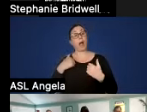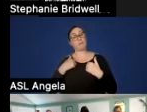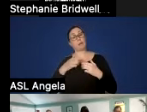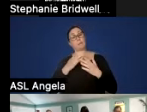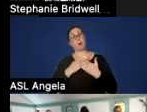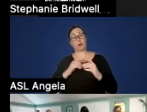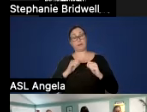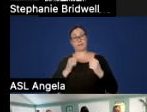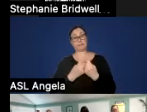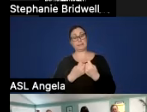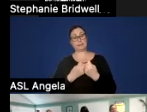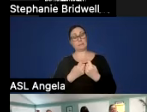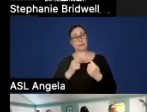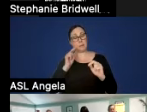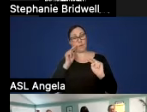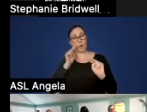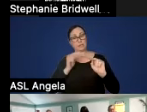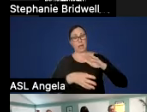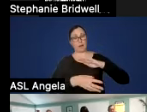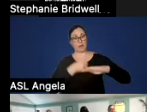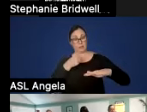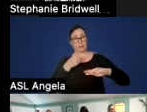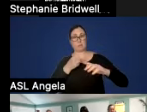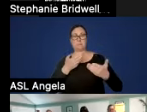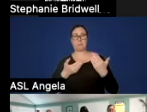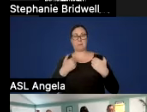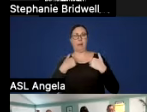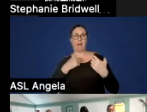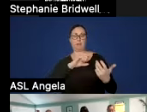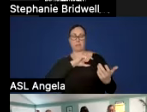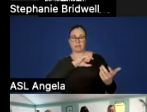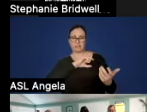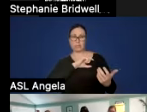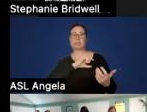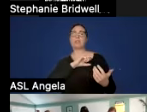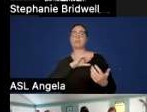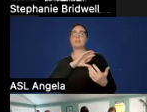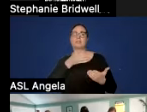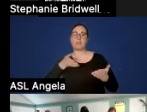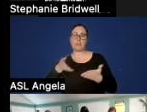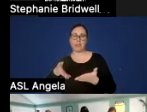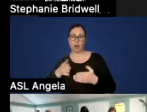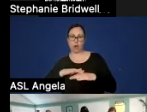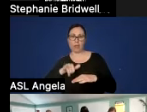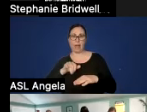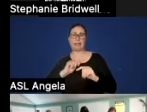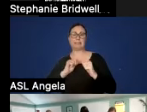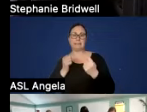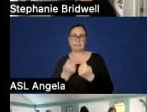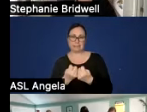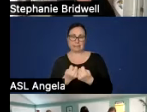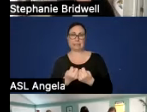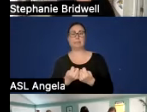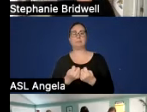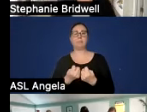different investigator, maybe from law enforcement, who sits on that team, but we still have that representation there. And so again, the teams can be tailored